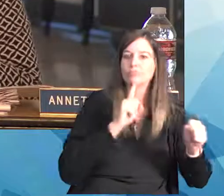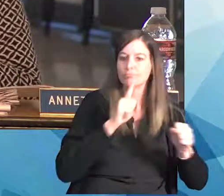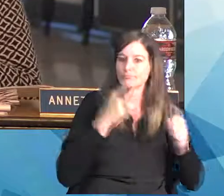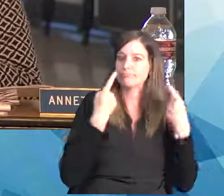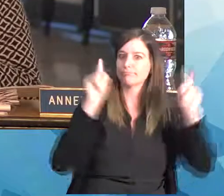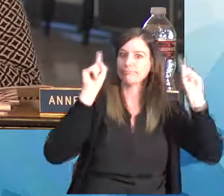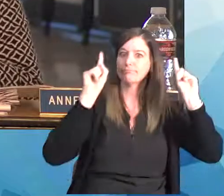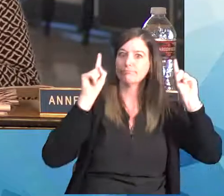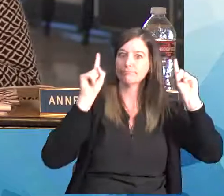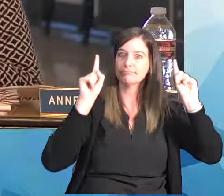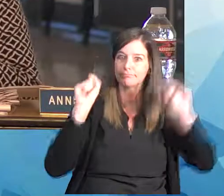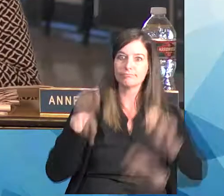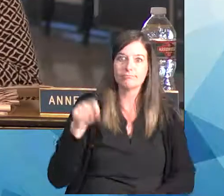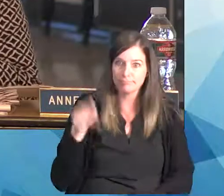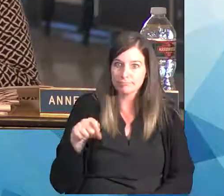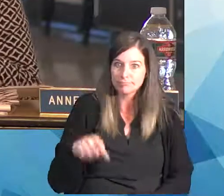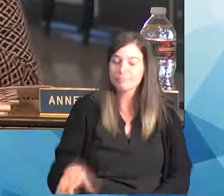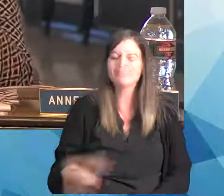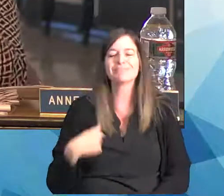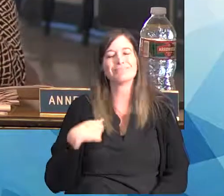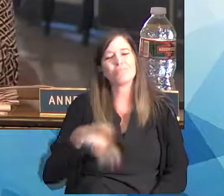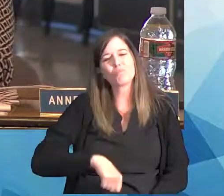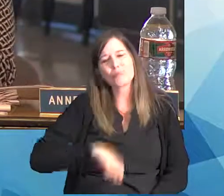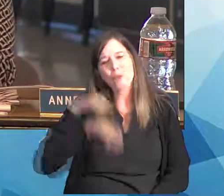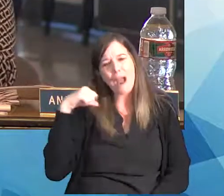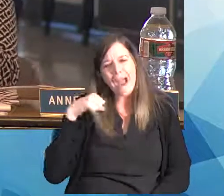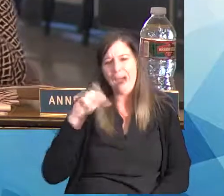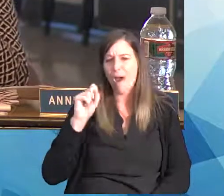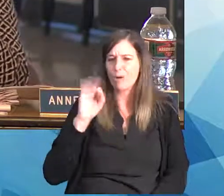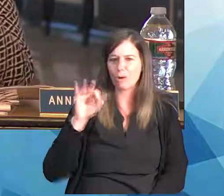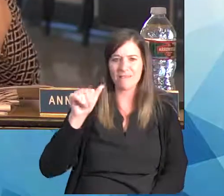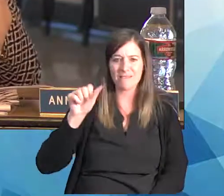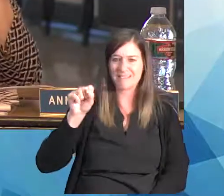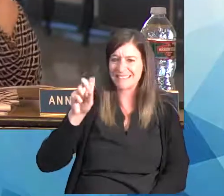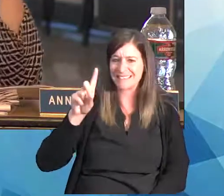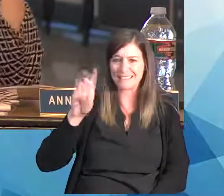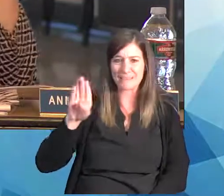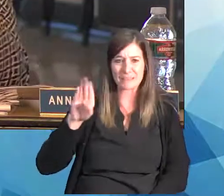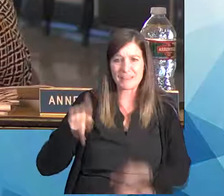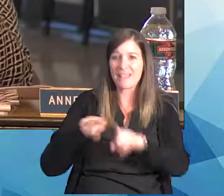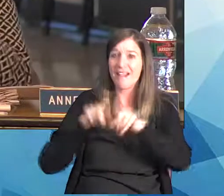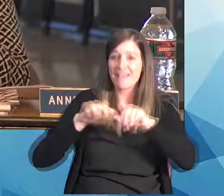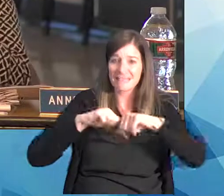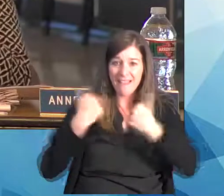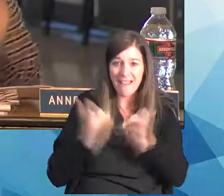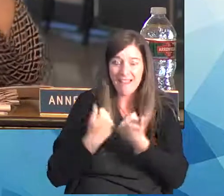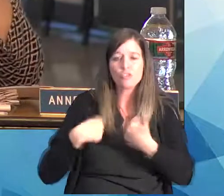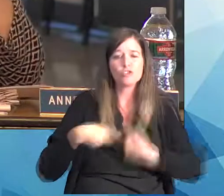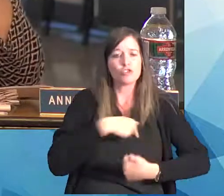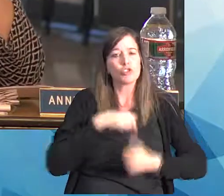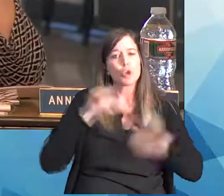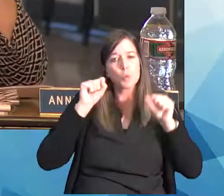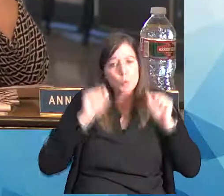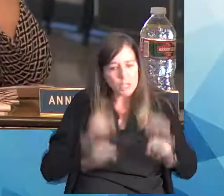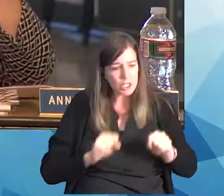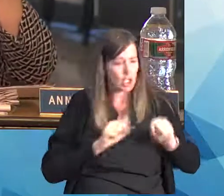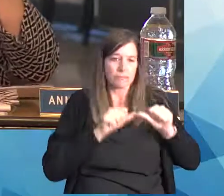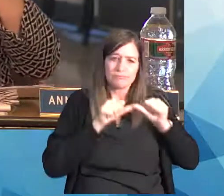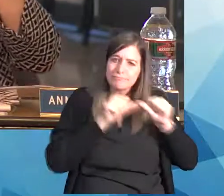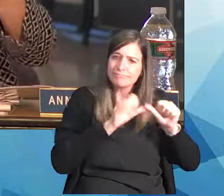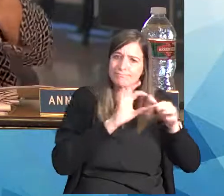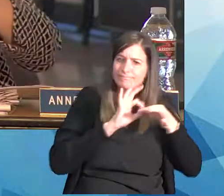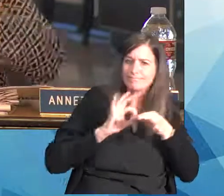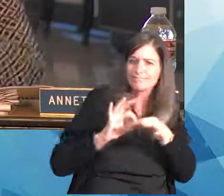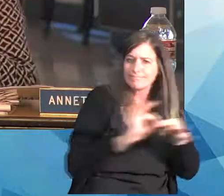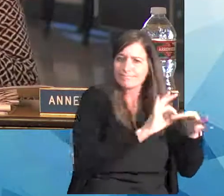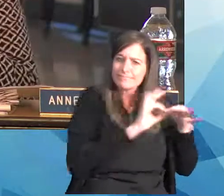really proud of us at ASDB as an agency that we were able to hold together and then continue to